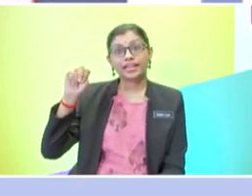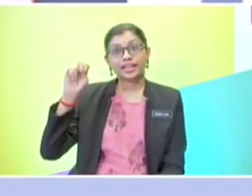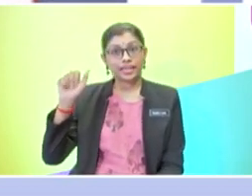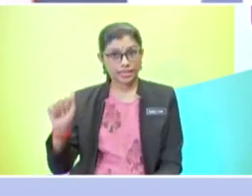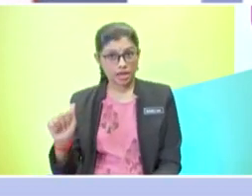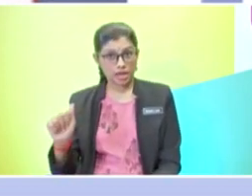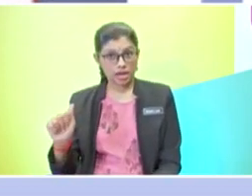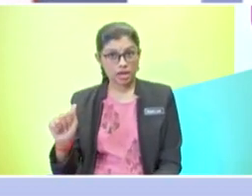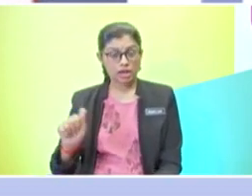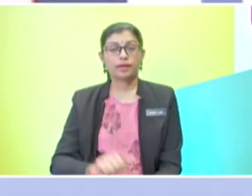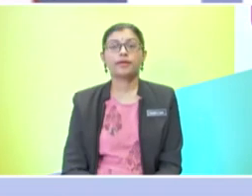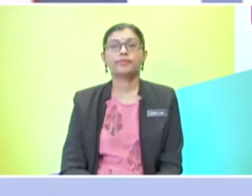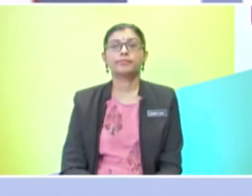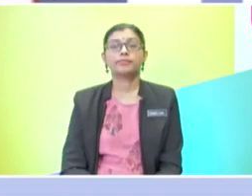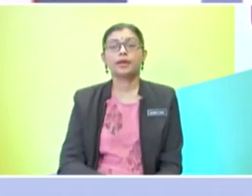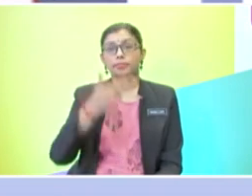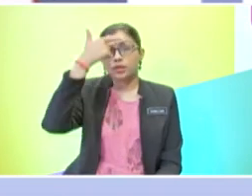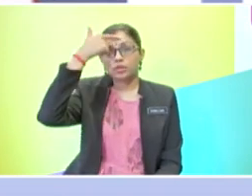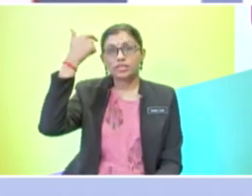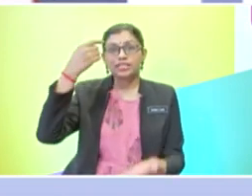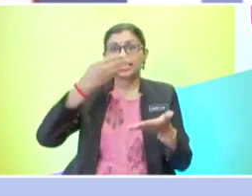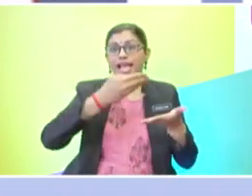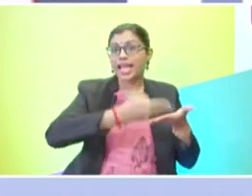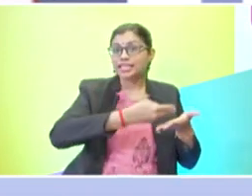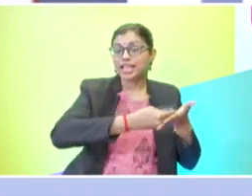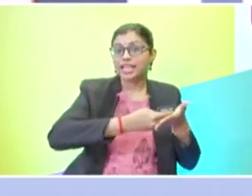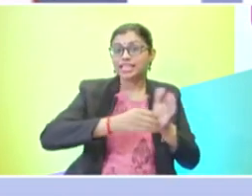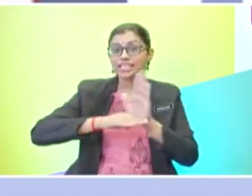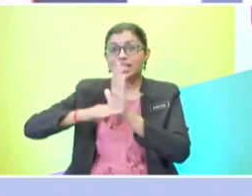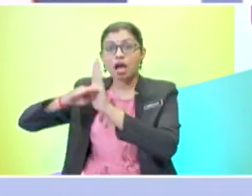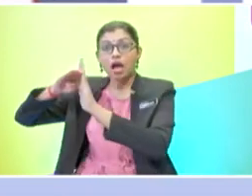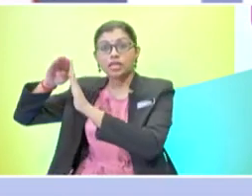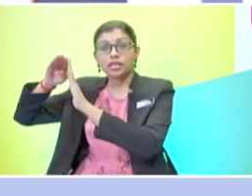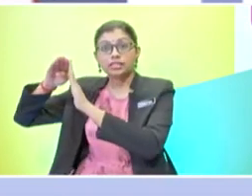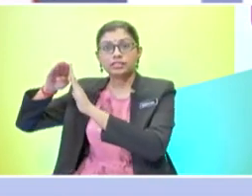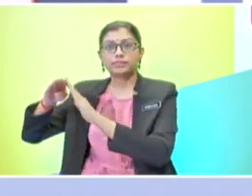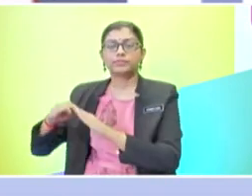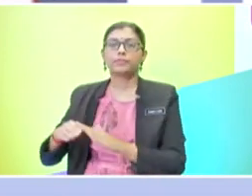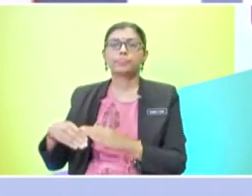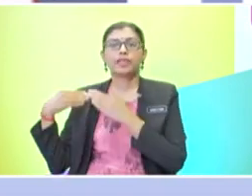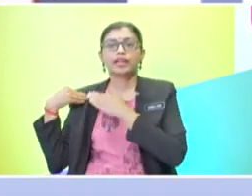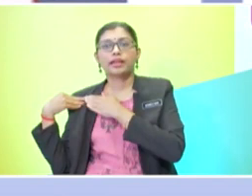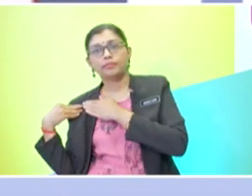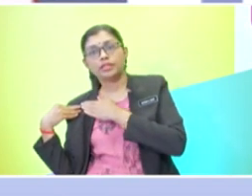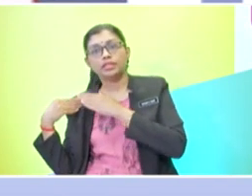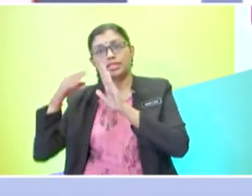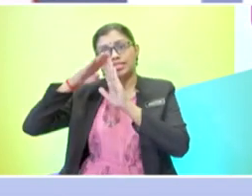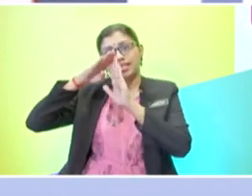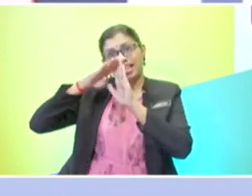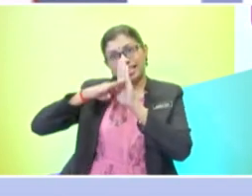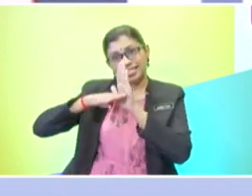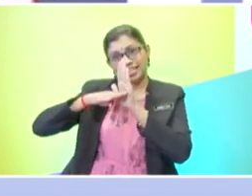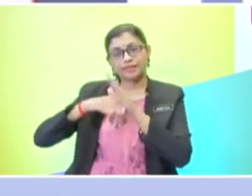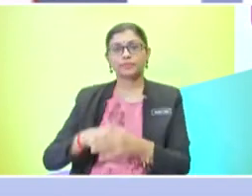Mr. Rafiq got 250,000, but his liabilities are higher than Puan Lina. So in this case, we can